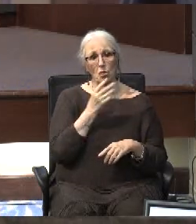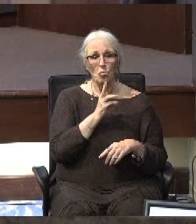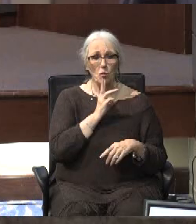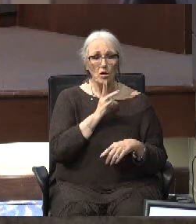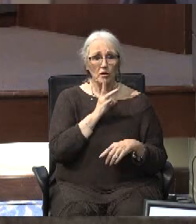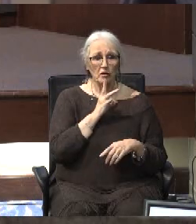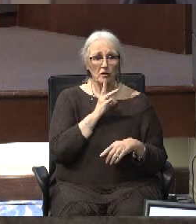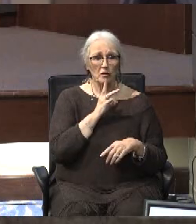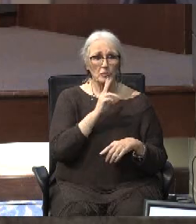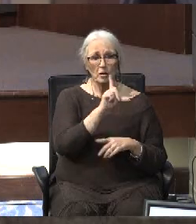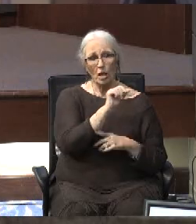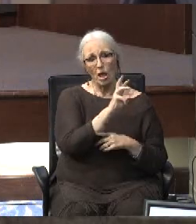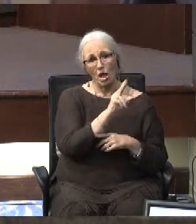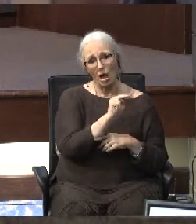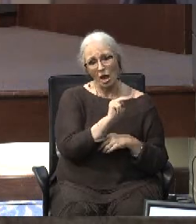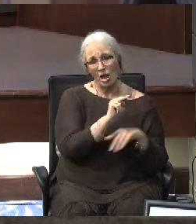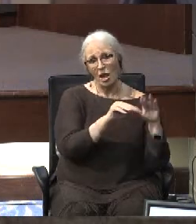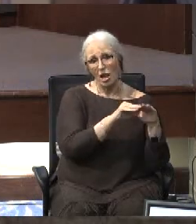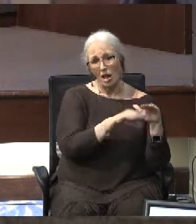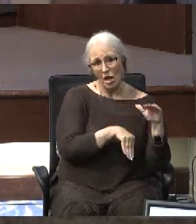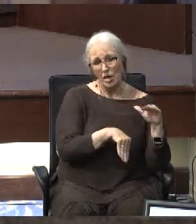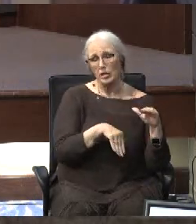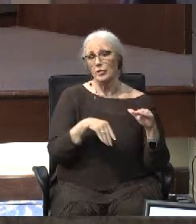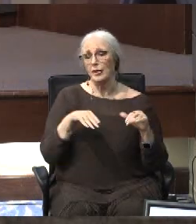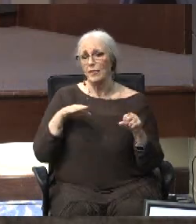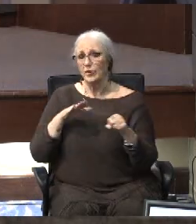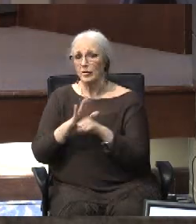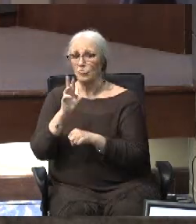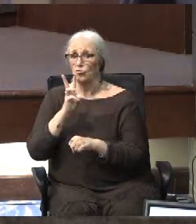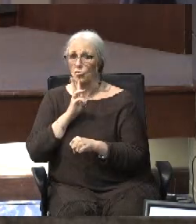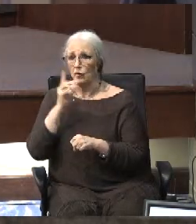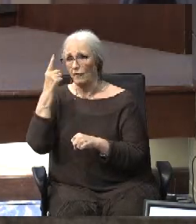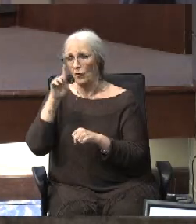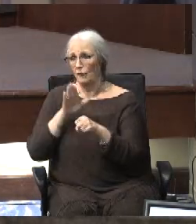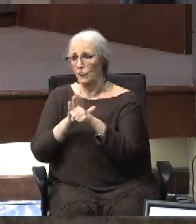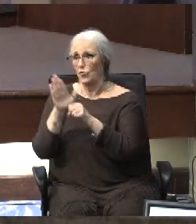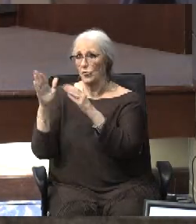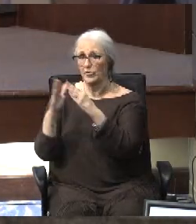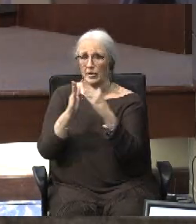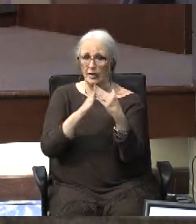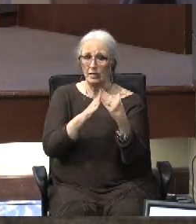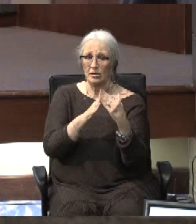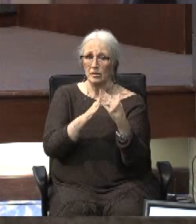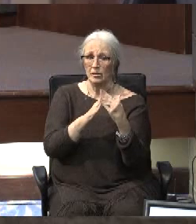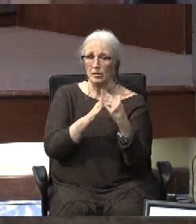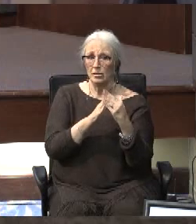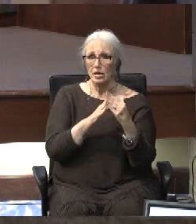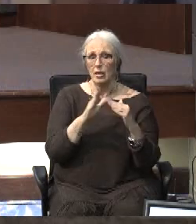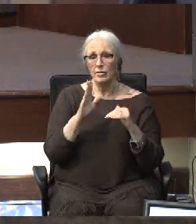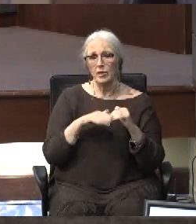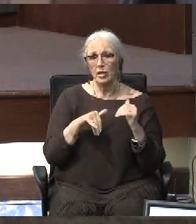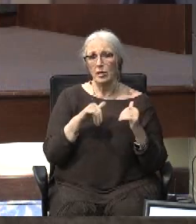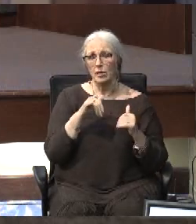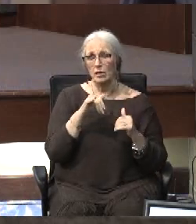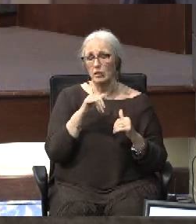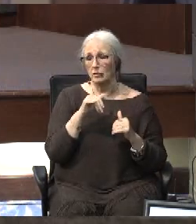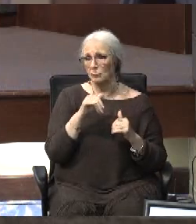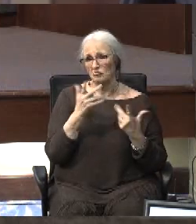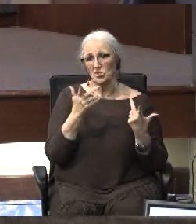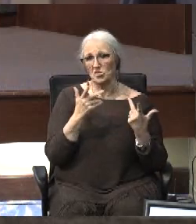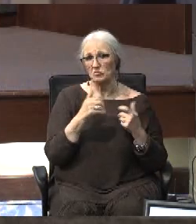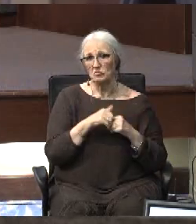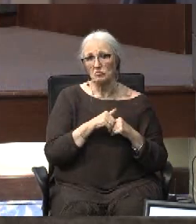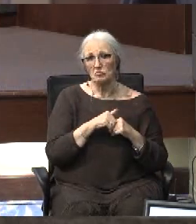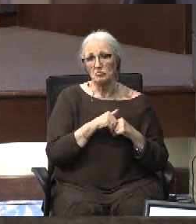lawn less and keep our city, flush. Pardon the term. Than not. So maybe just